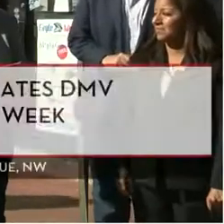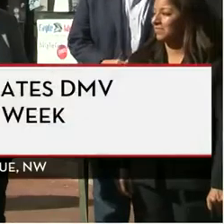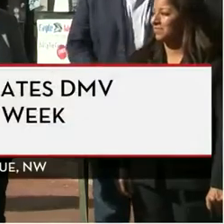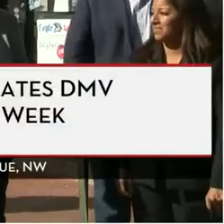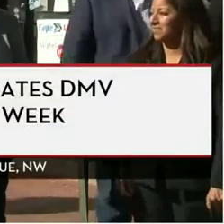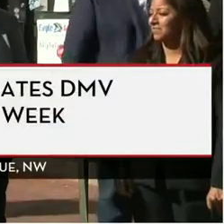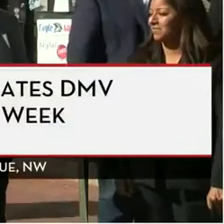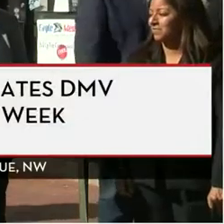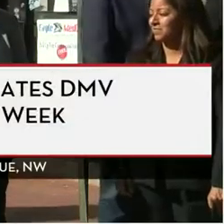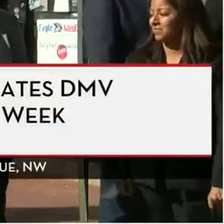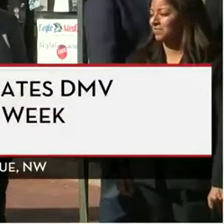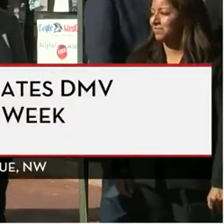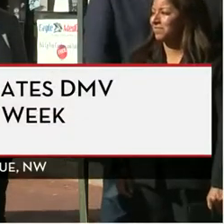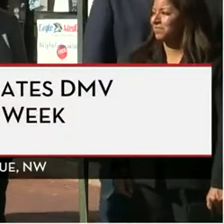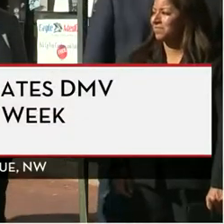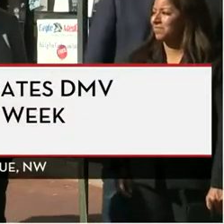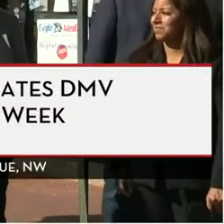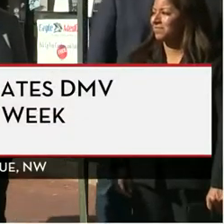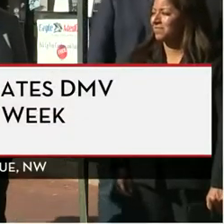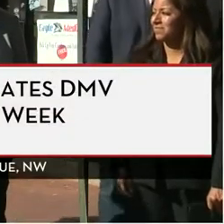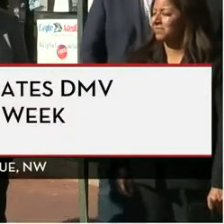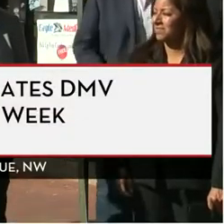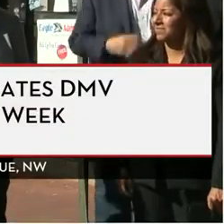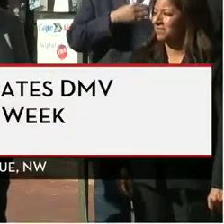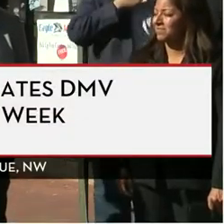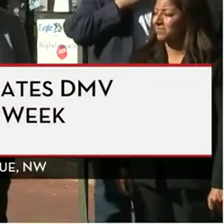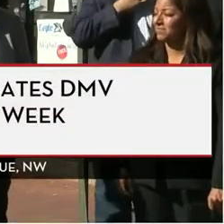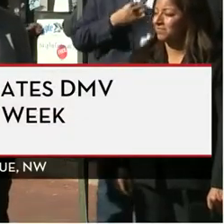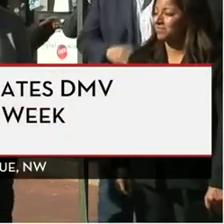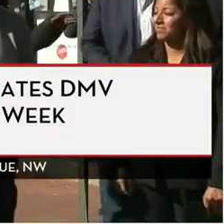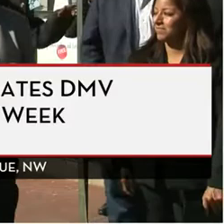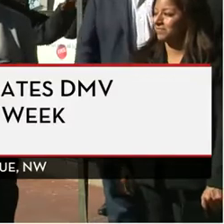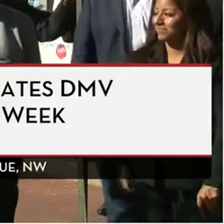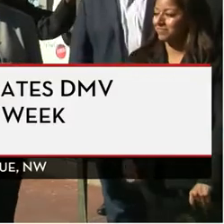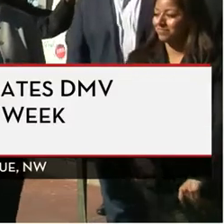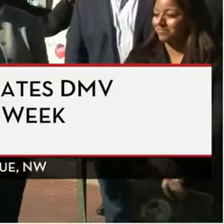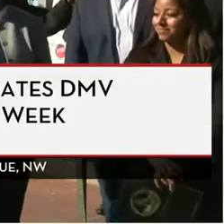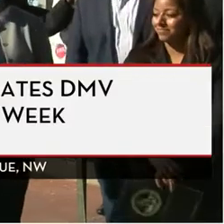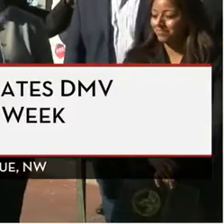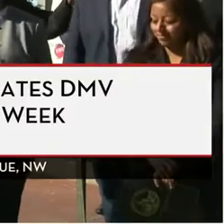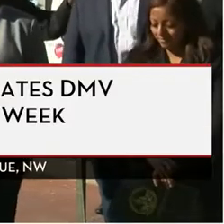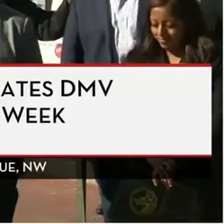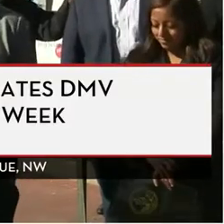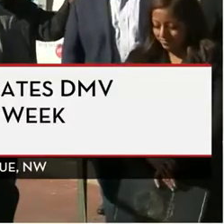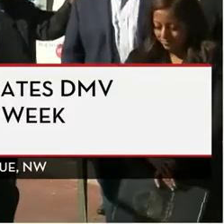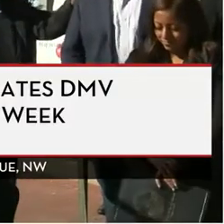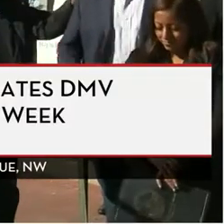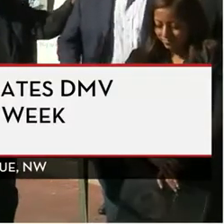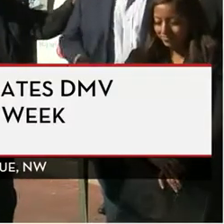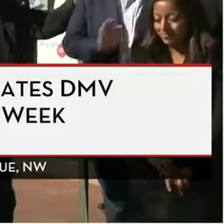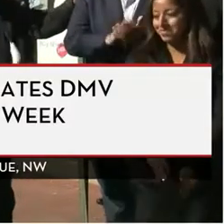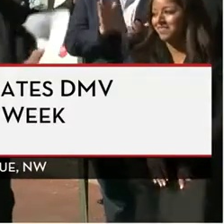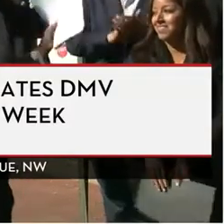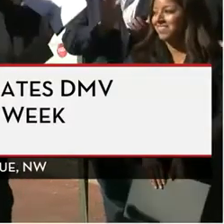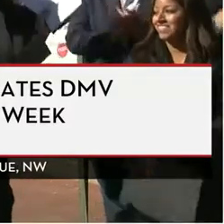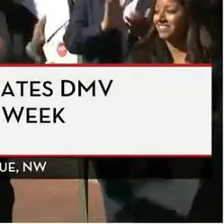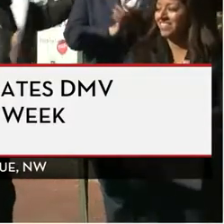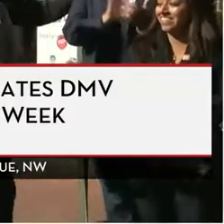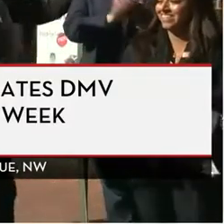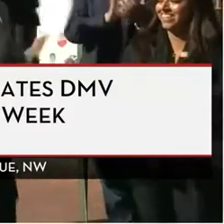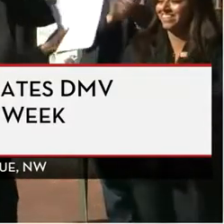Good afternoon and welcome. I am Crystal Williams, co-owner of Fishscale Restaurants. I